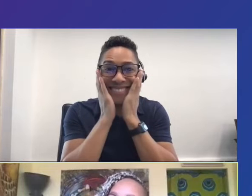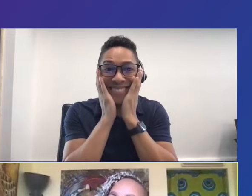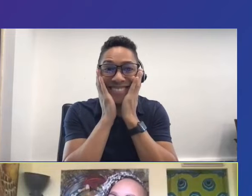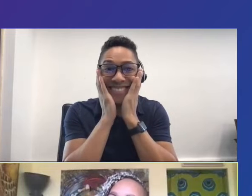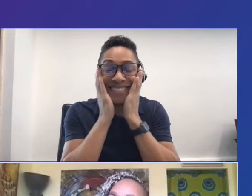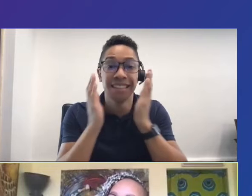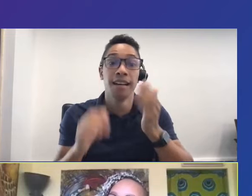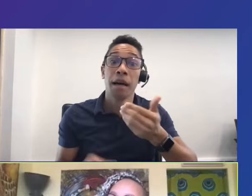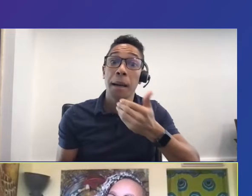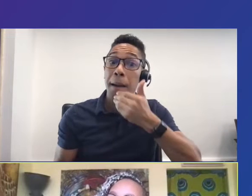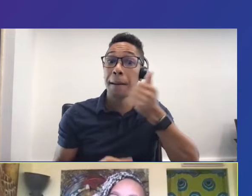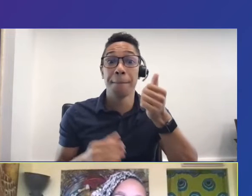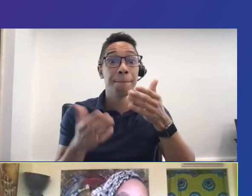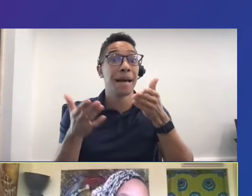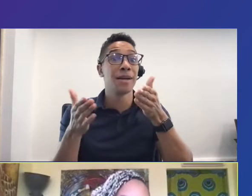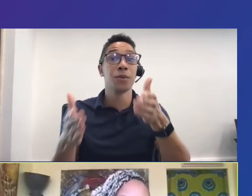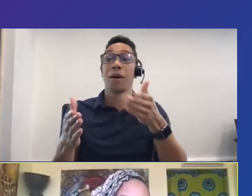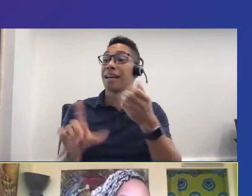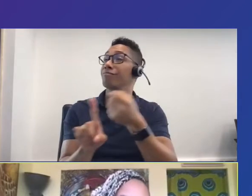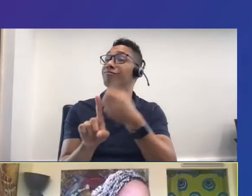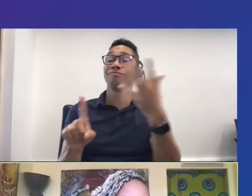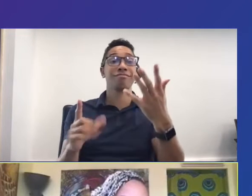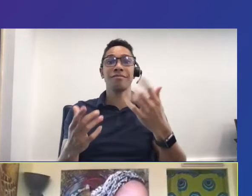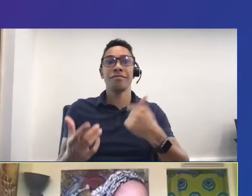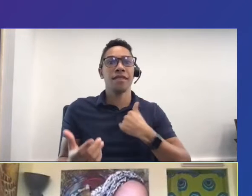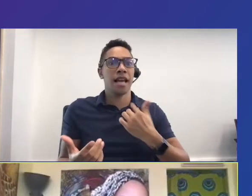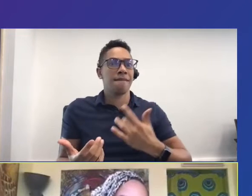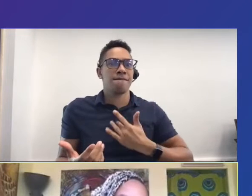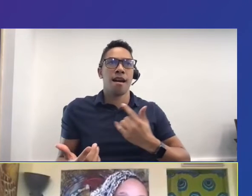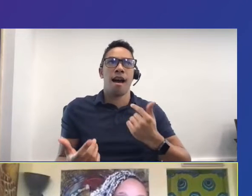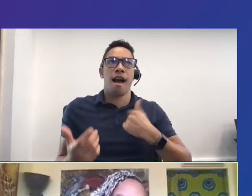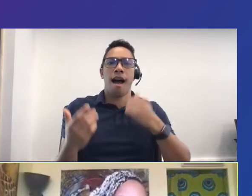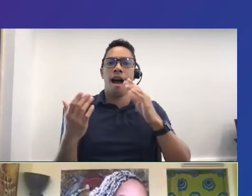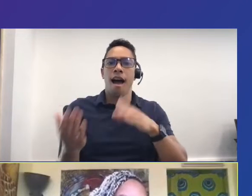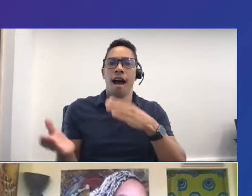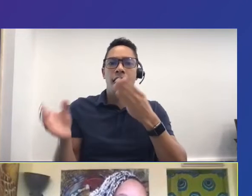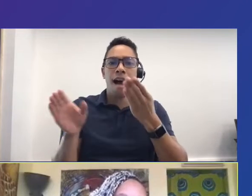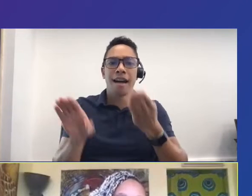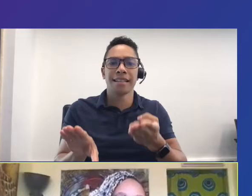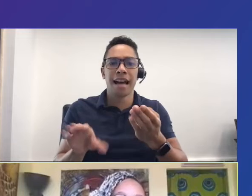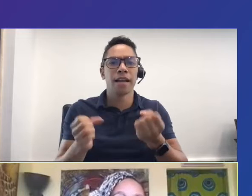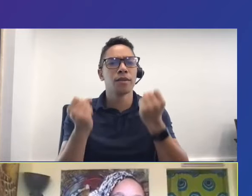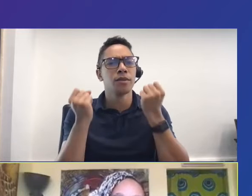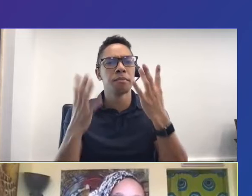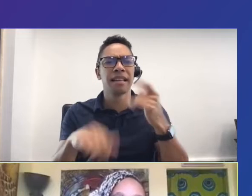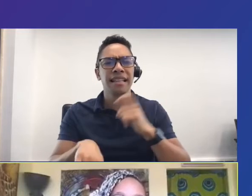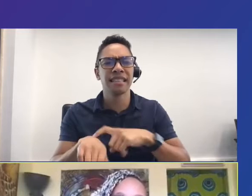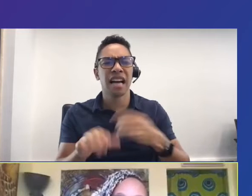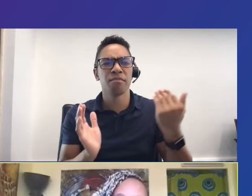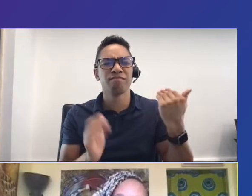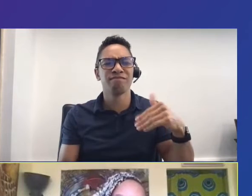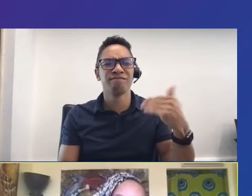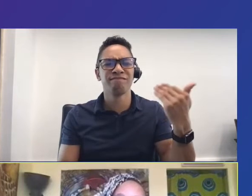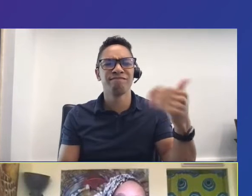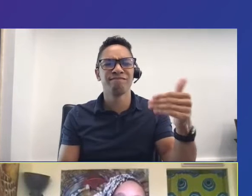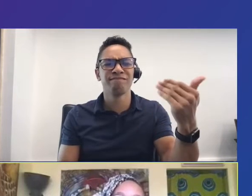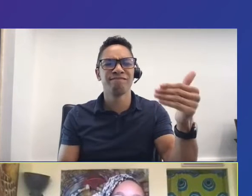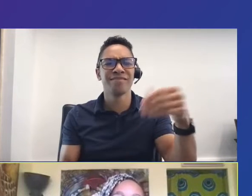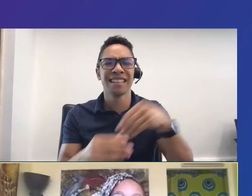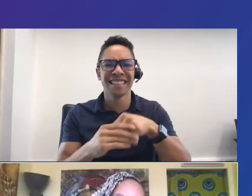it is that I've just died so many times in this dance world. And I think that